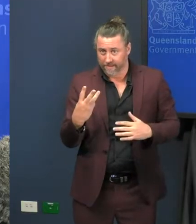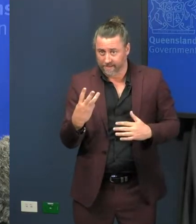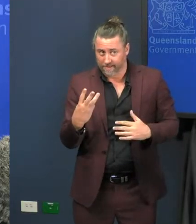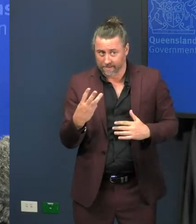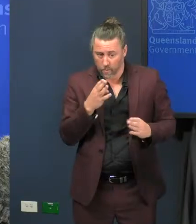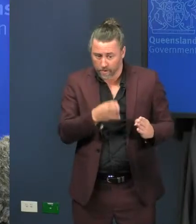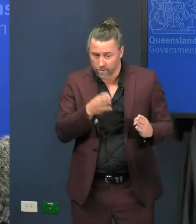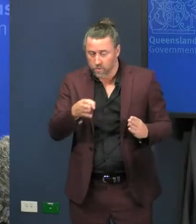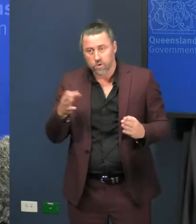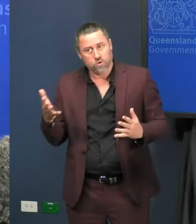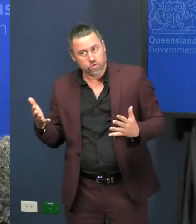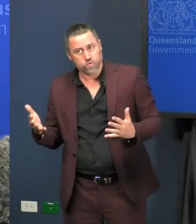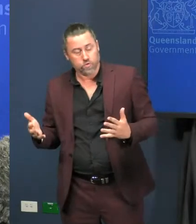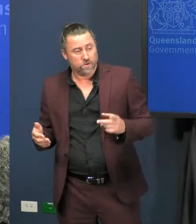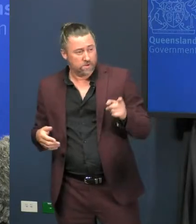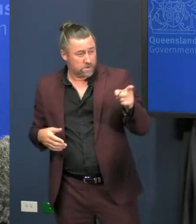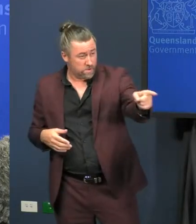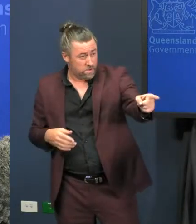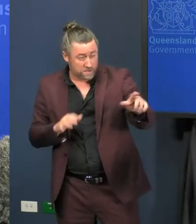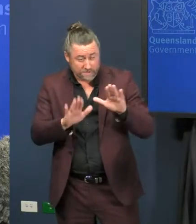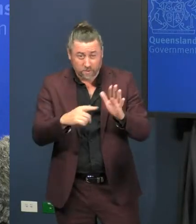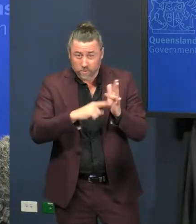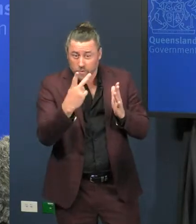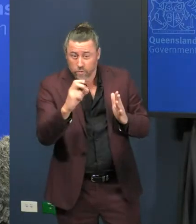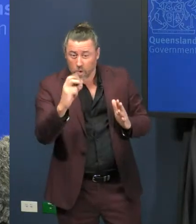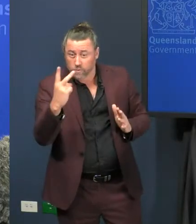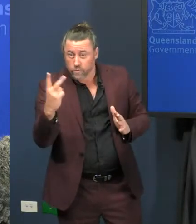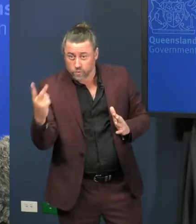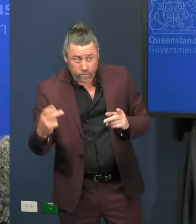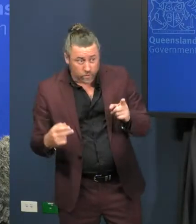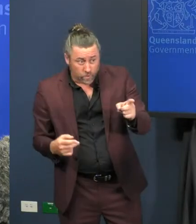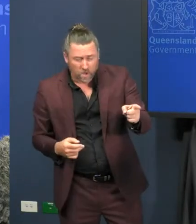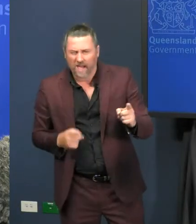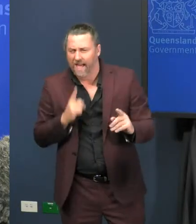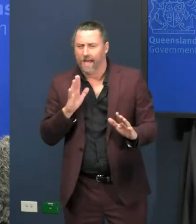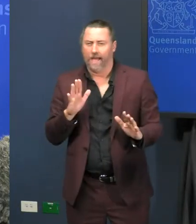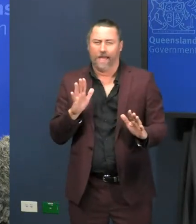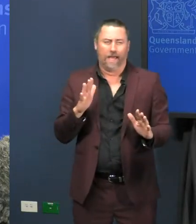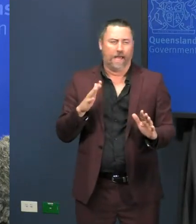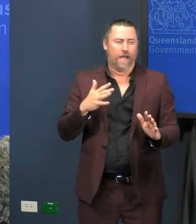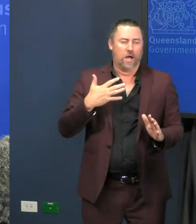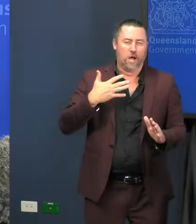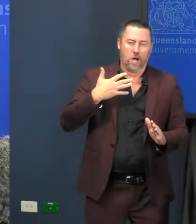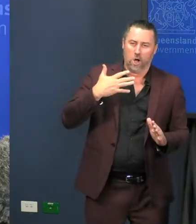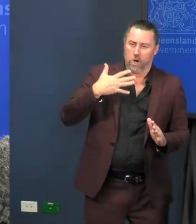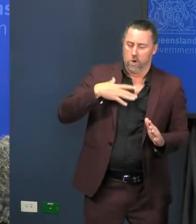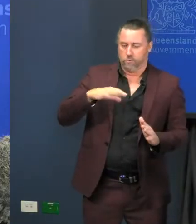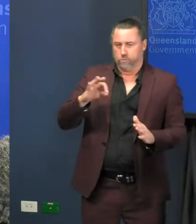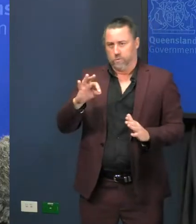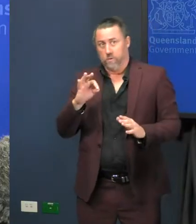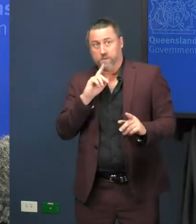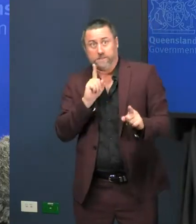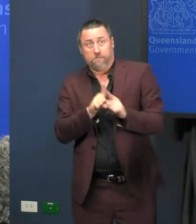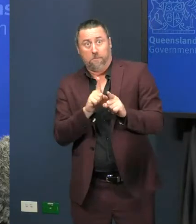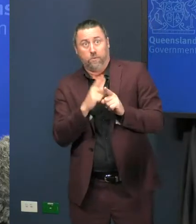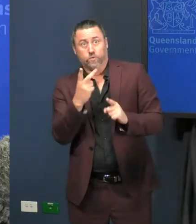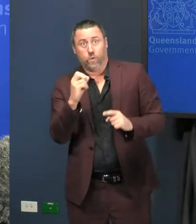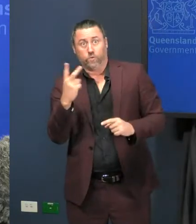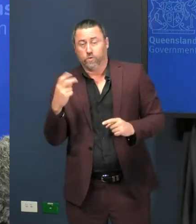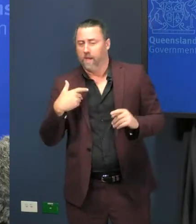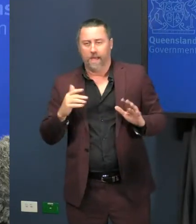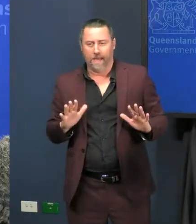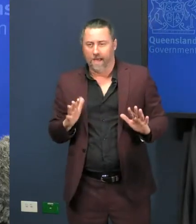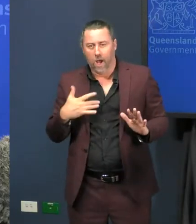there. Could that potentially be like 2022 style floods? It's early days, Claire. Let's just give people